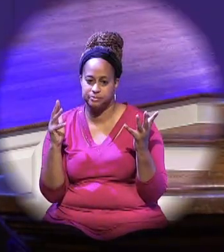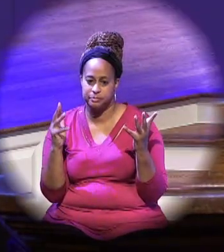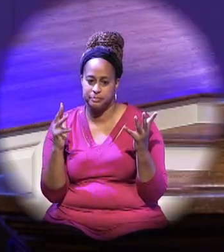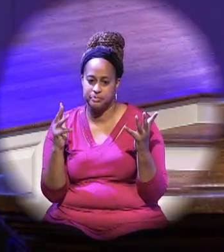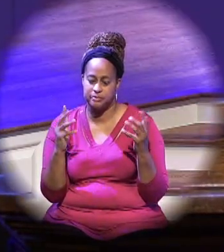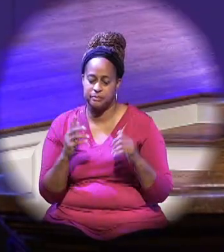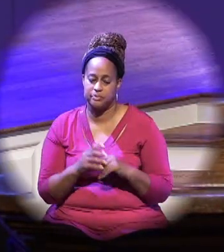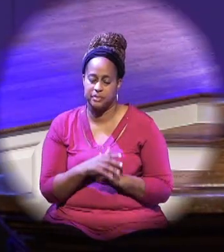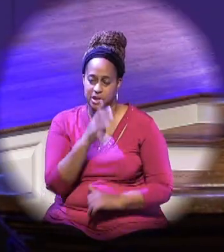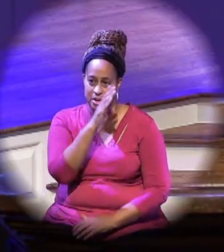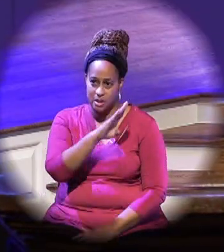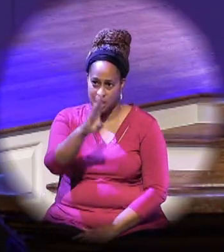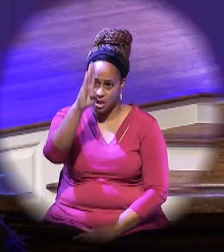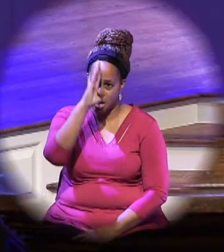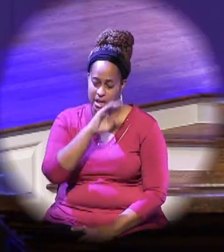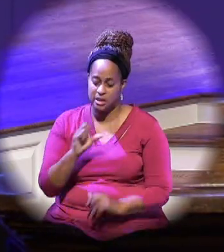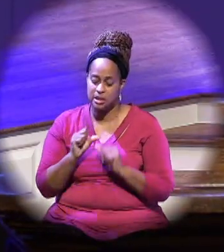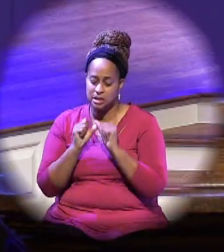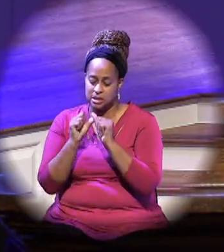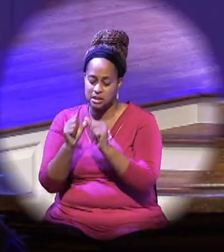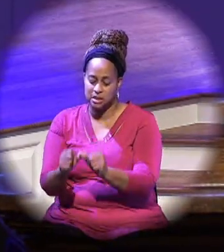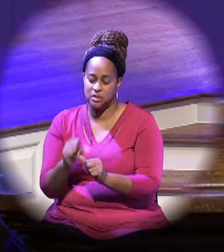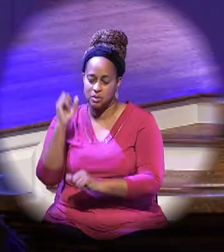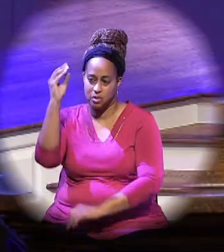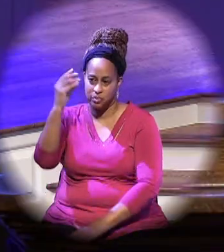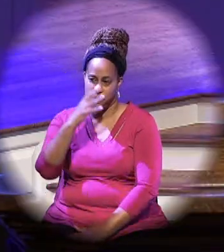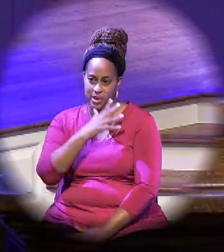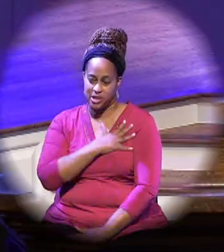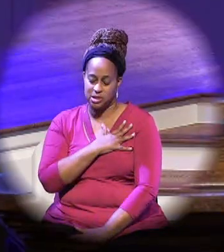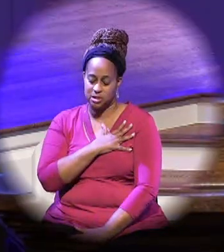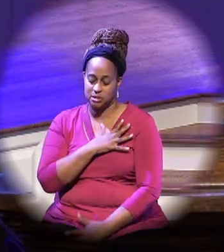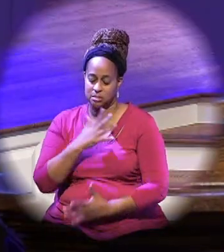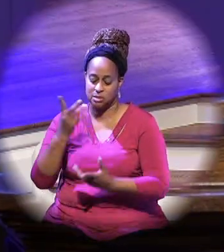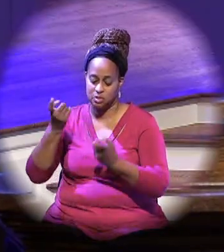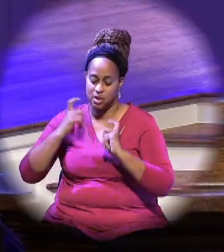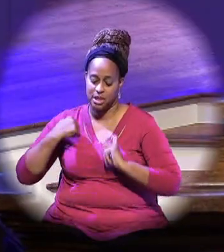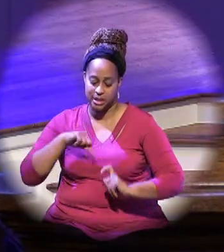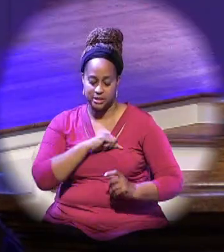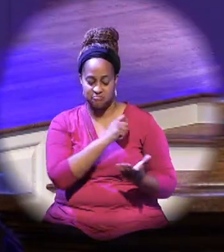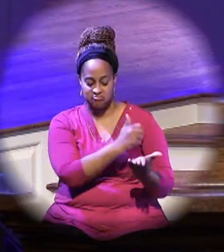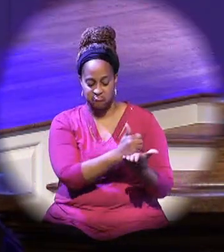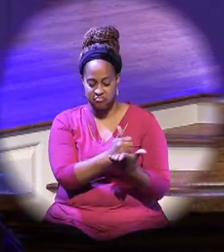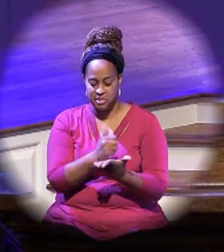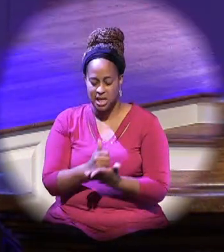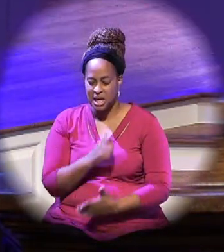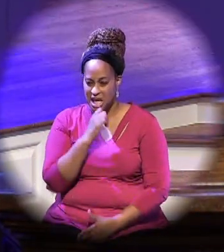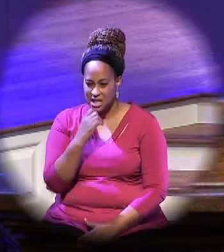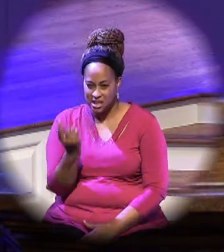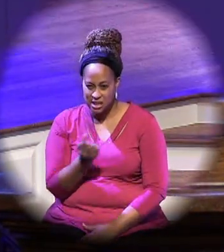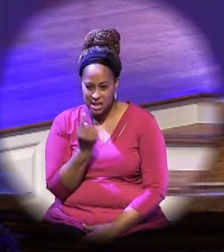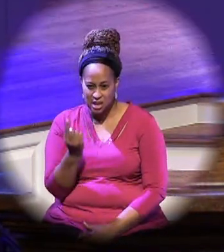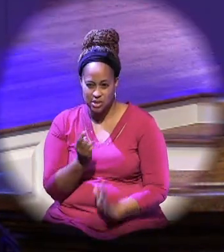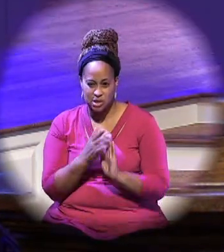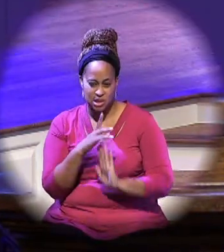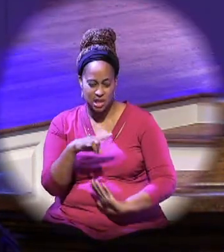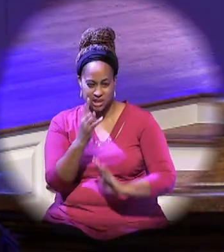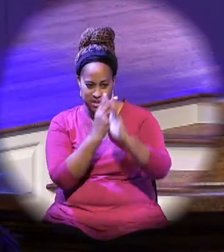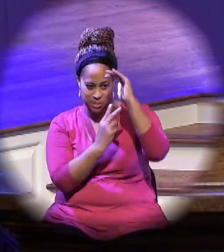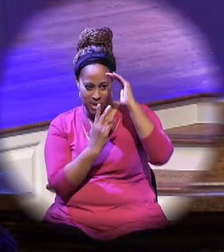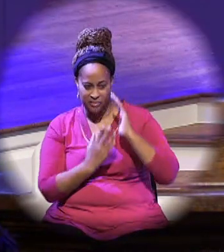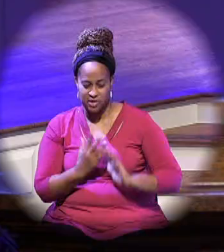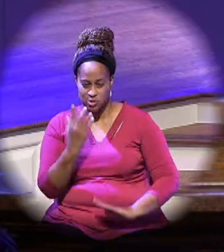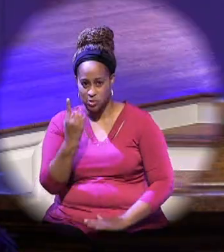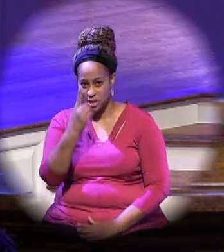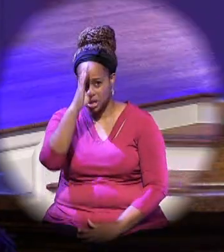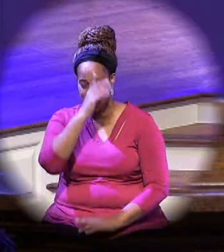God is still gracious to us. It's not just to petulant prophets. One of the reasons God